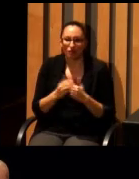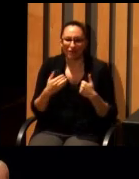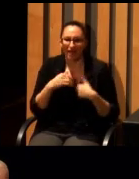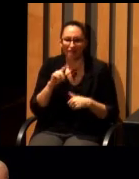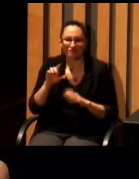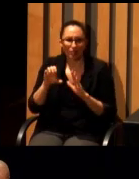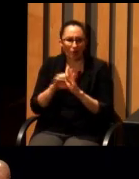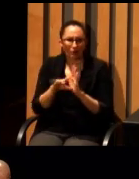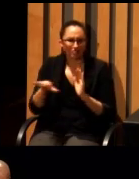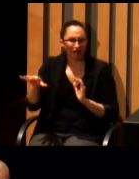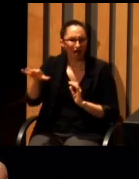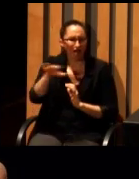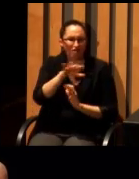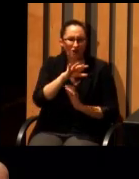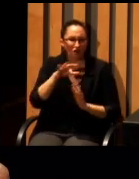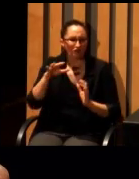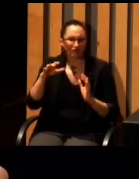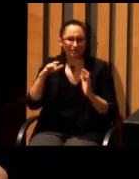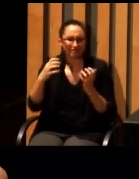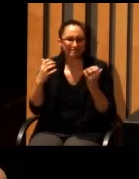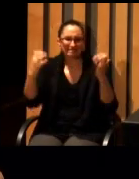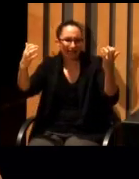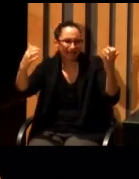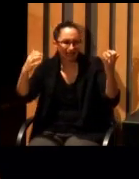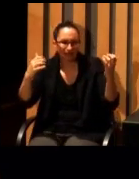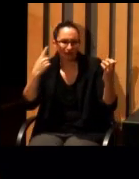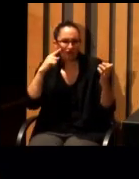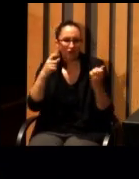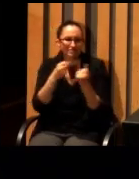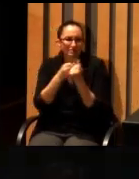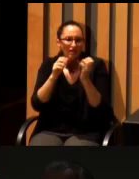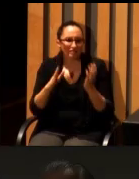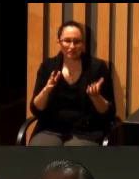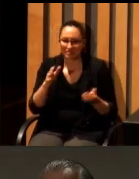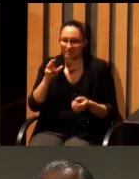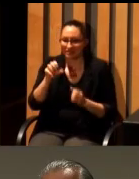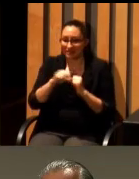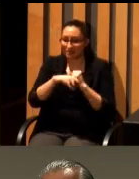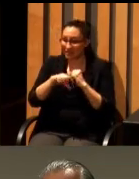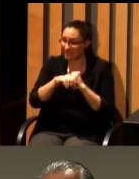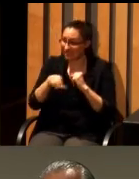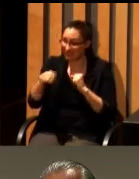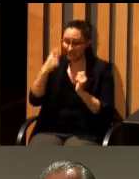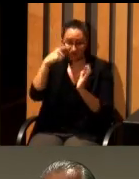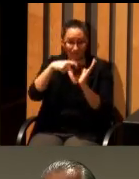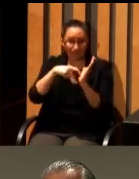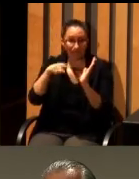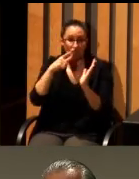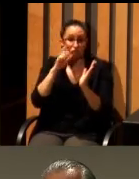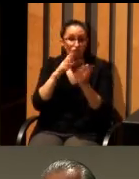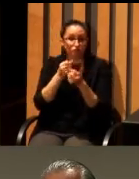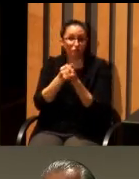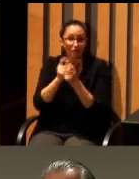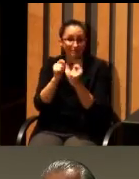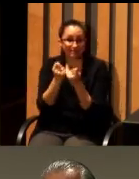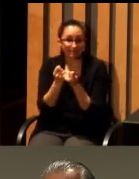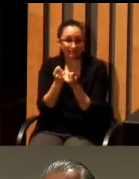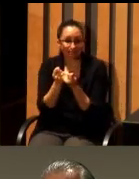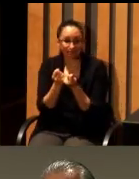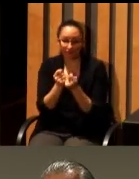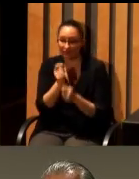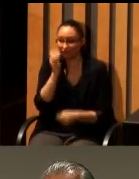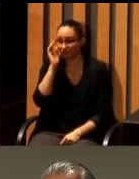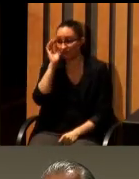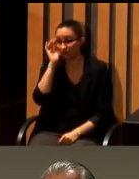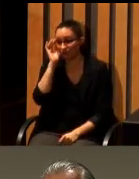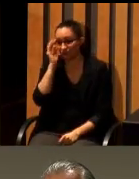the stadium, all over the media that support the team. Now,